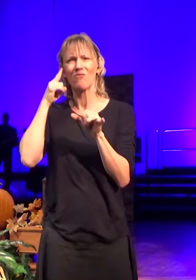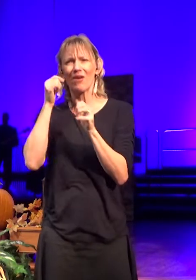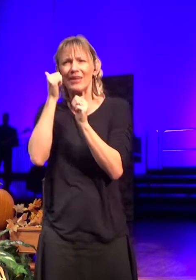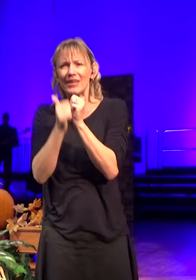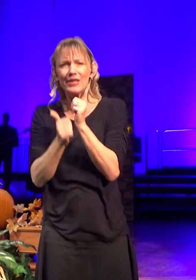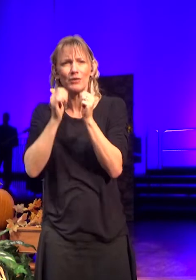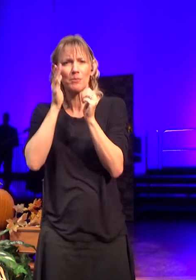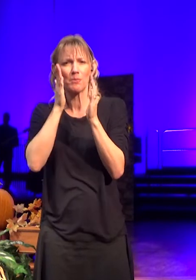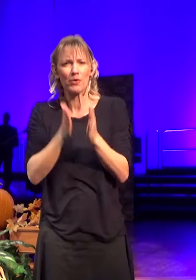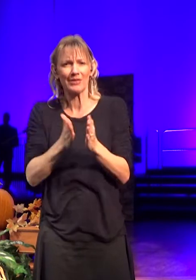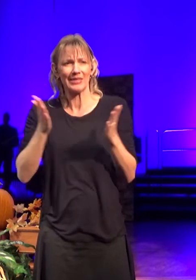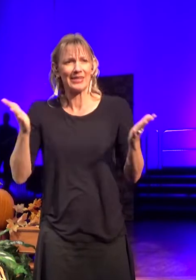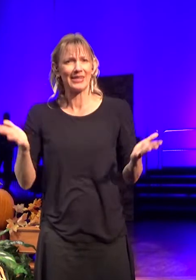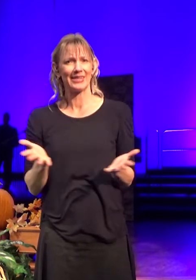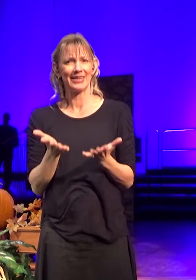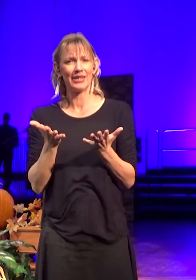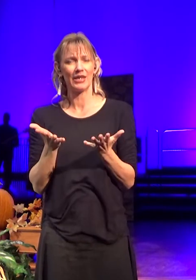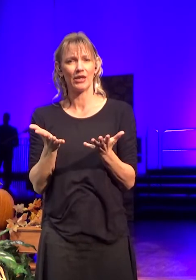every person here.